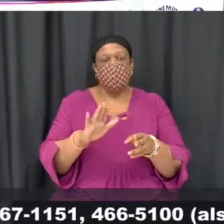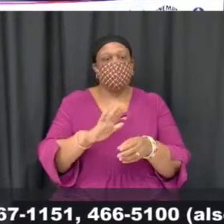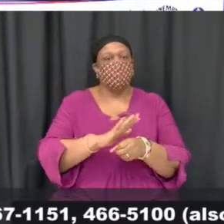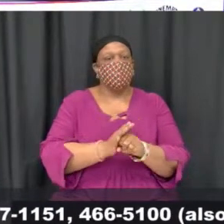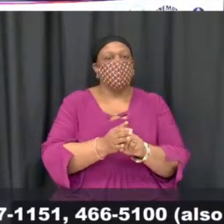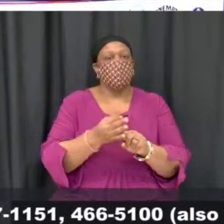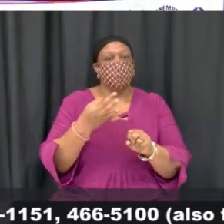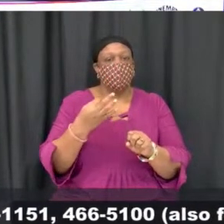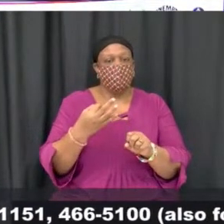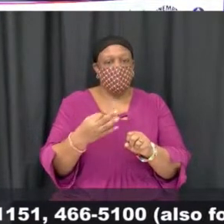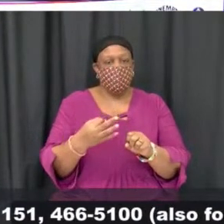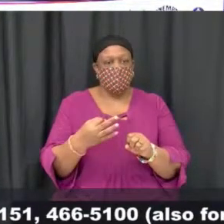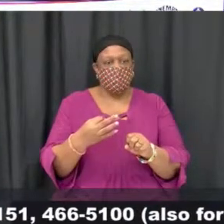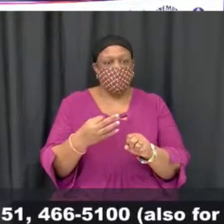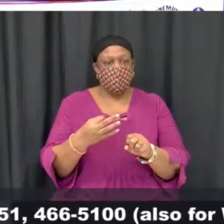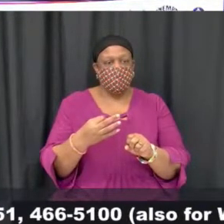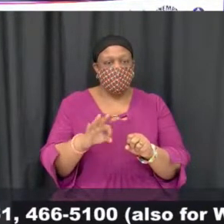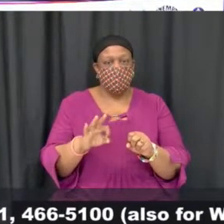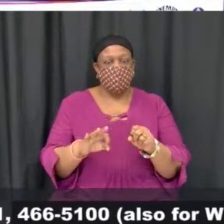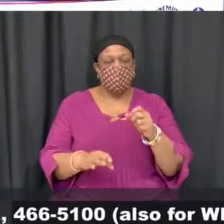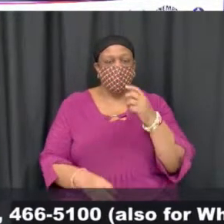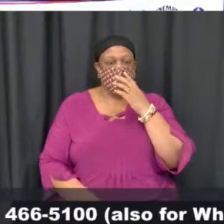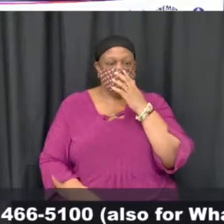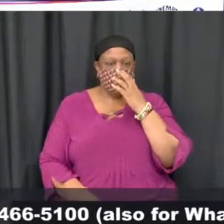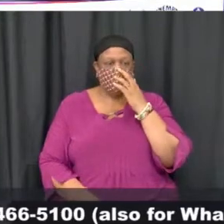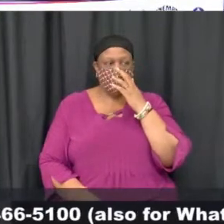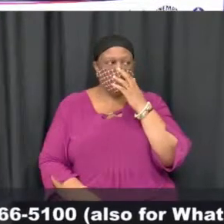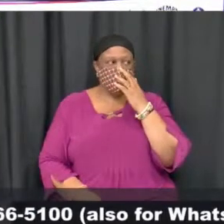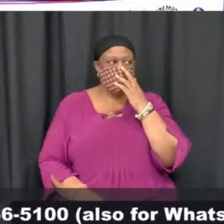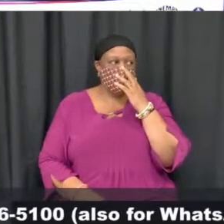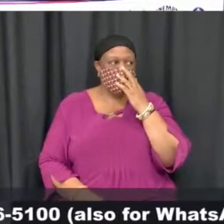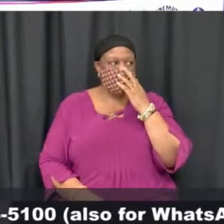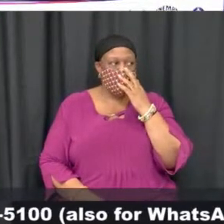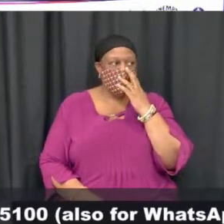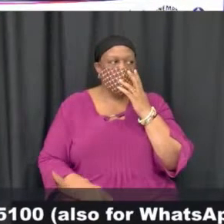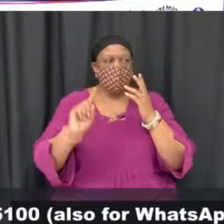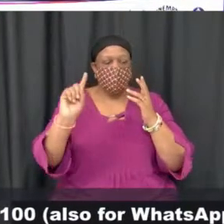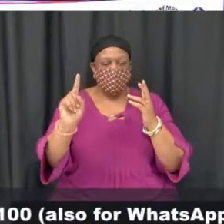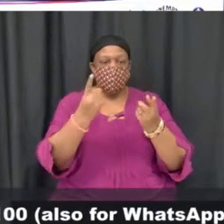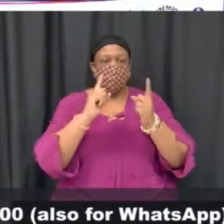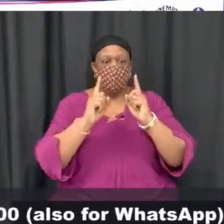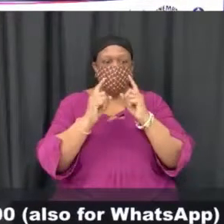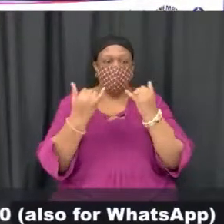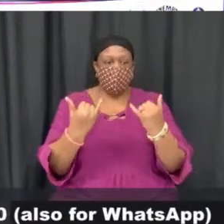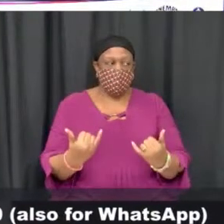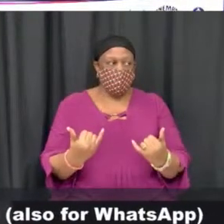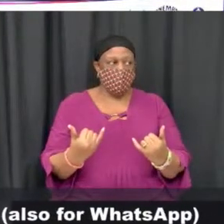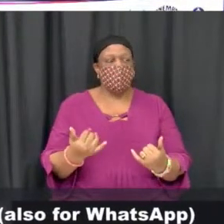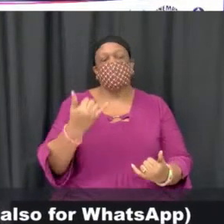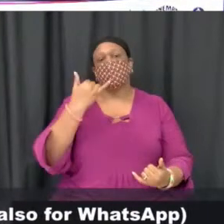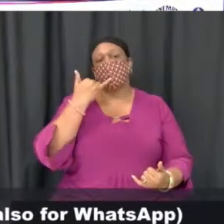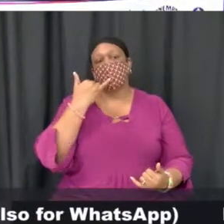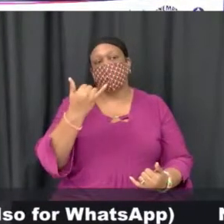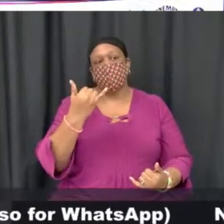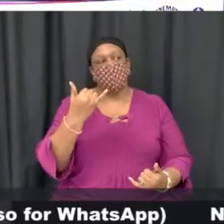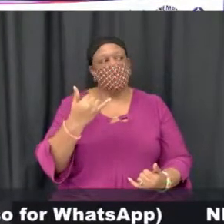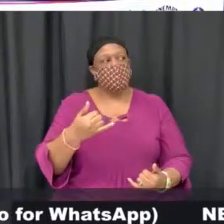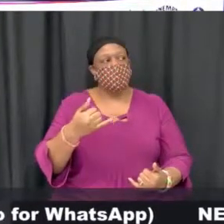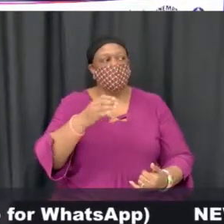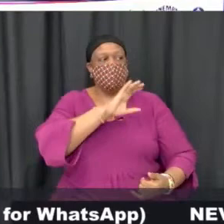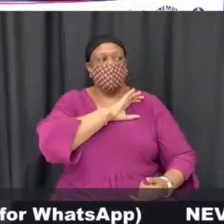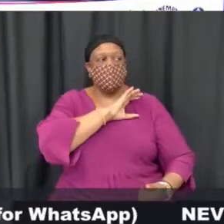Today I'm going to invite first Superintendent Cromwell Henry, who is a member of the